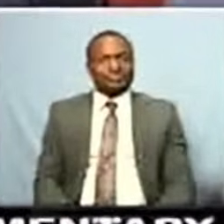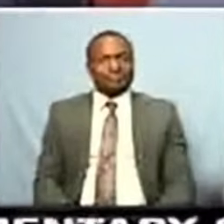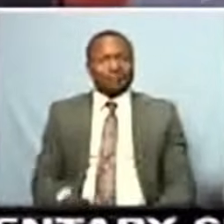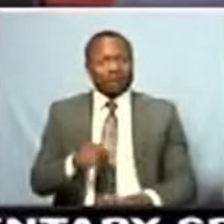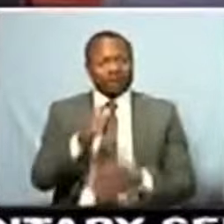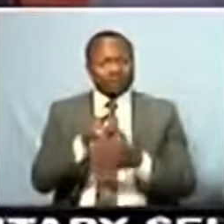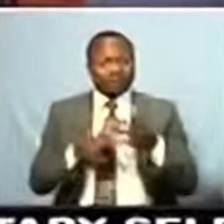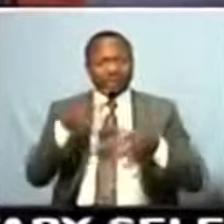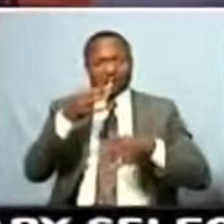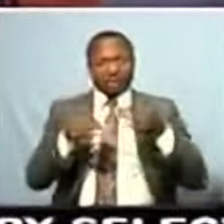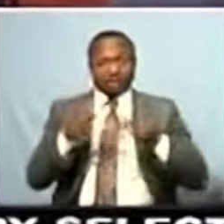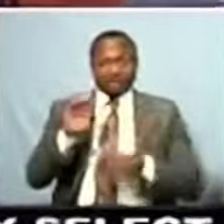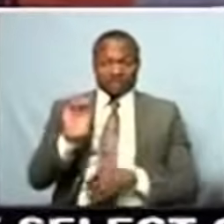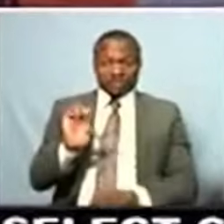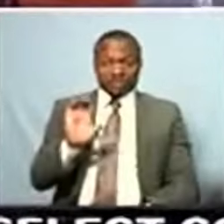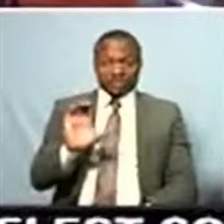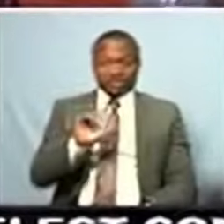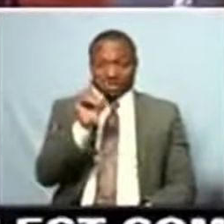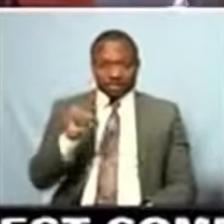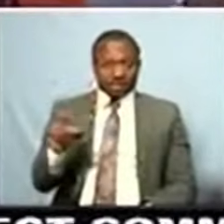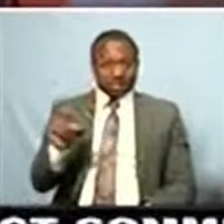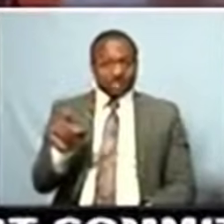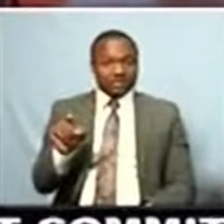What if the Electoral Commission of Zambia, since